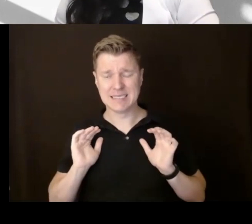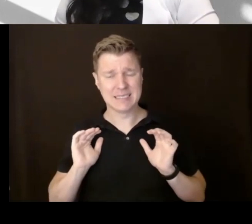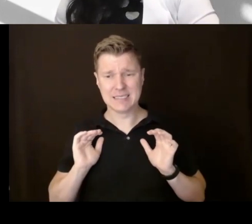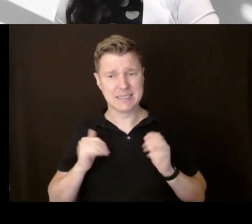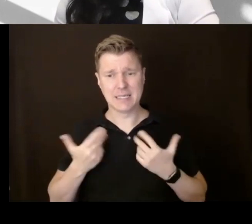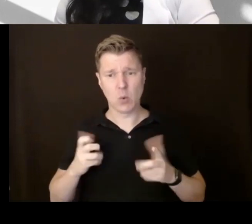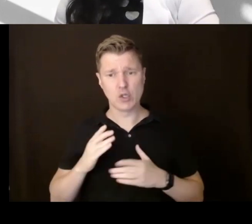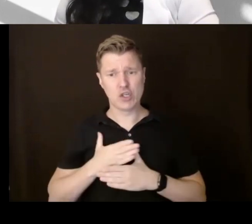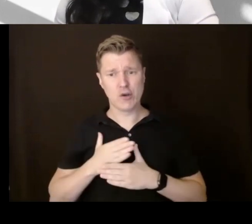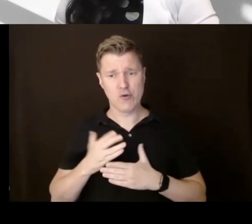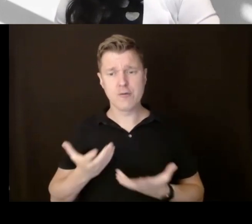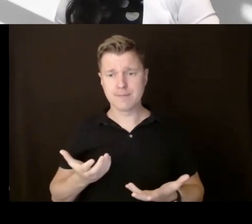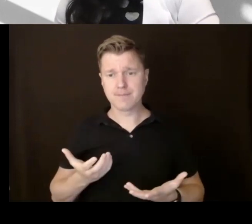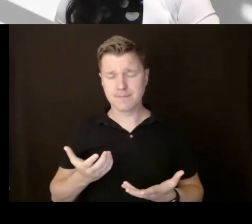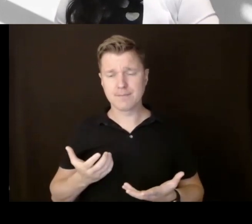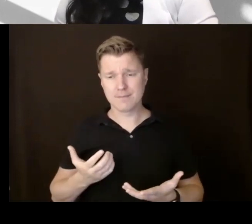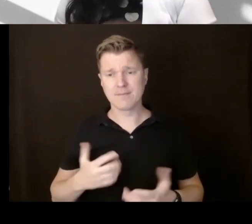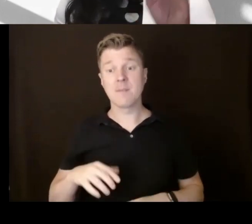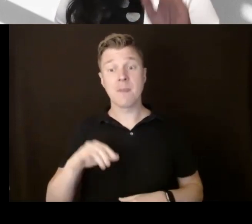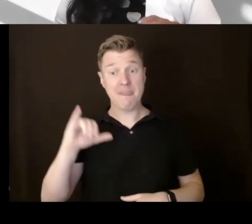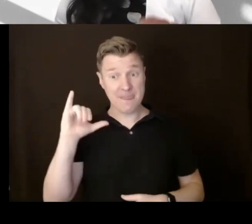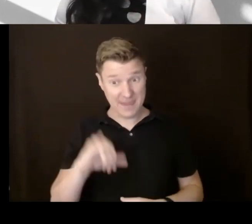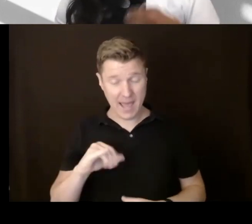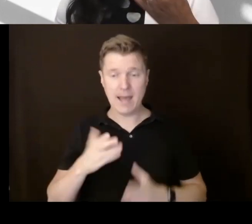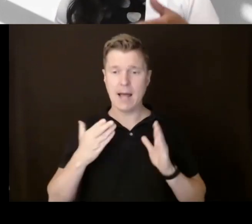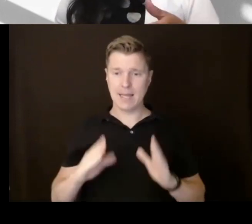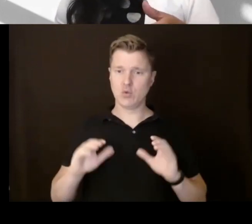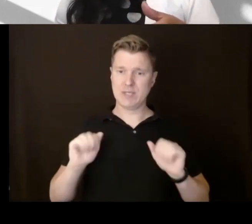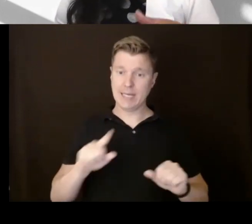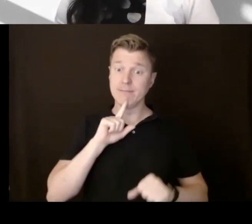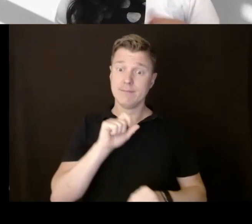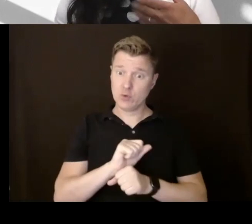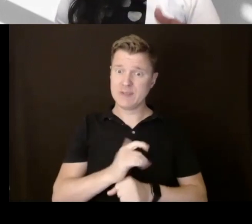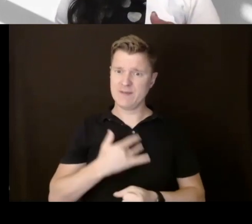share. So this allows you to get a sense of what people's